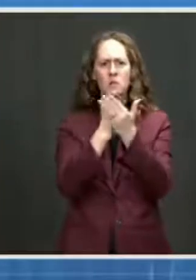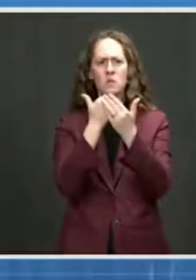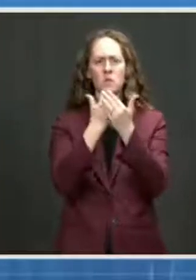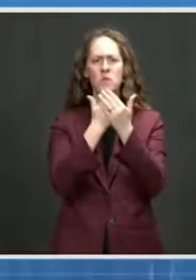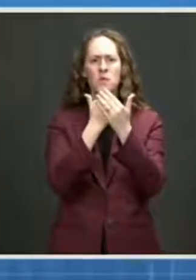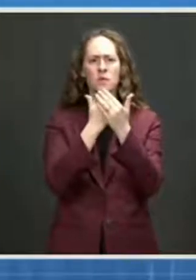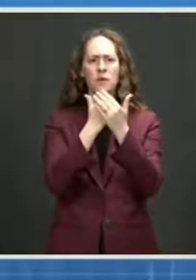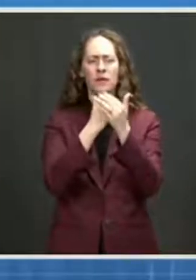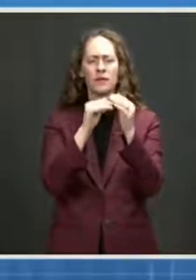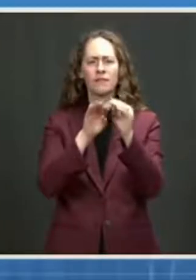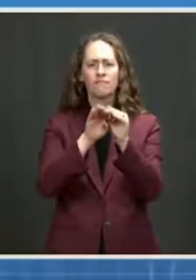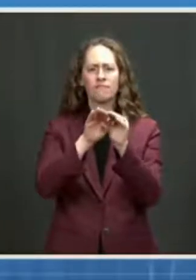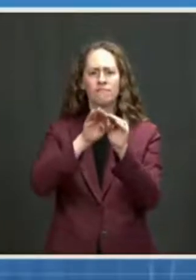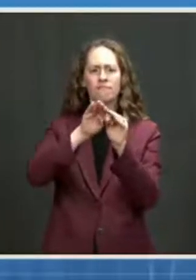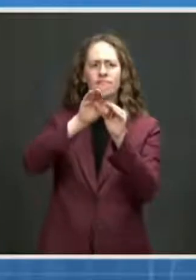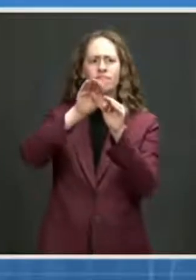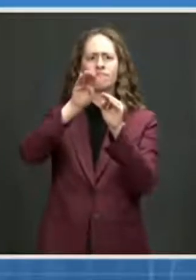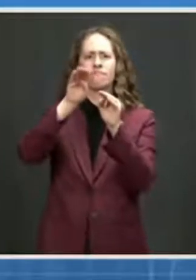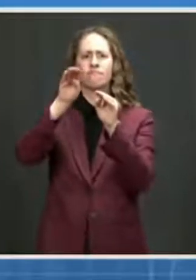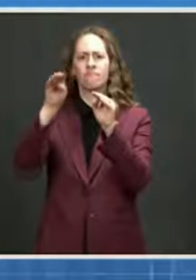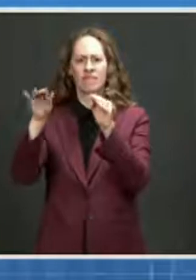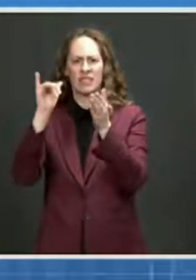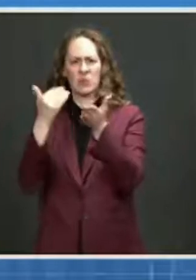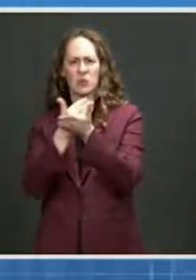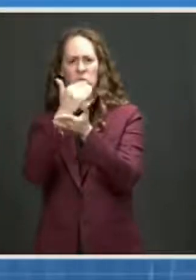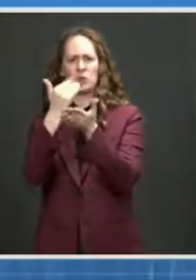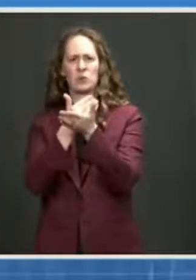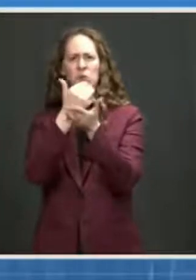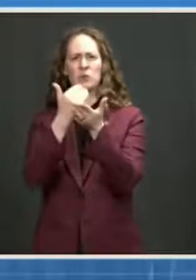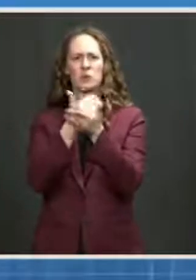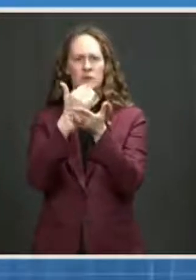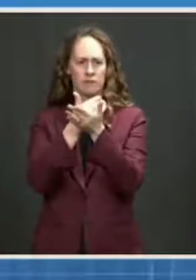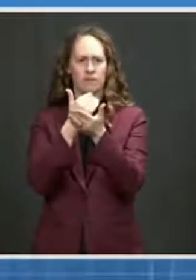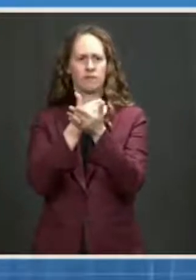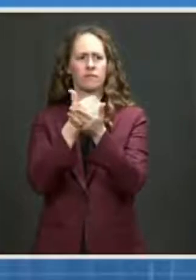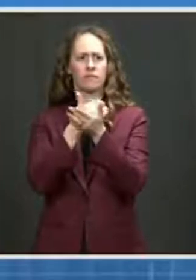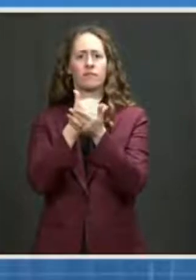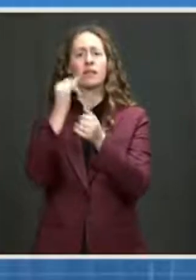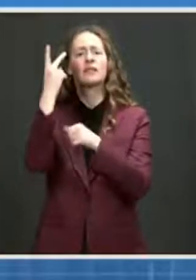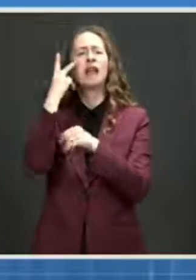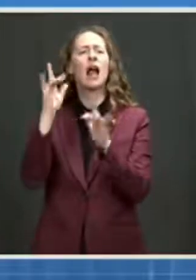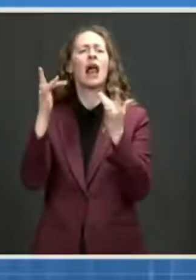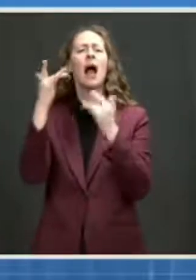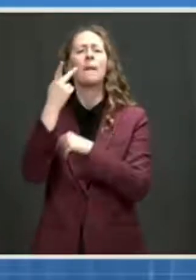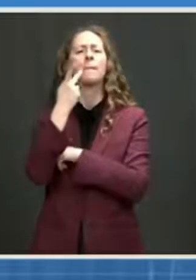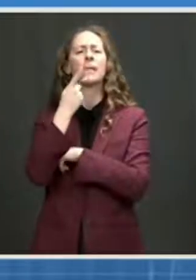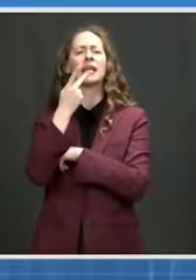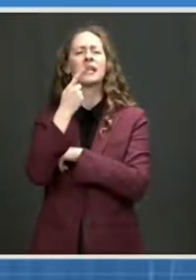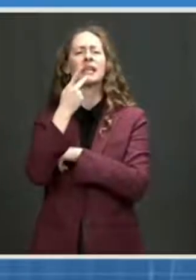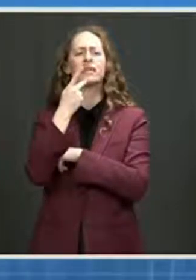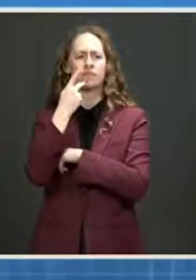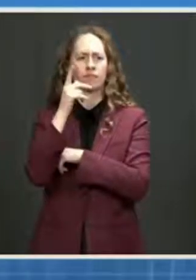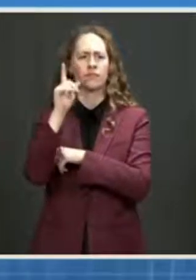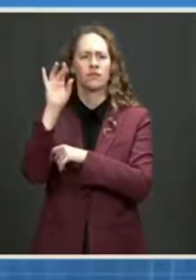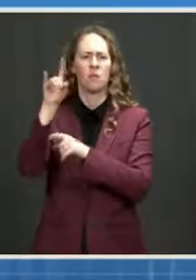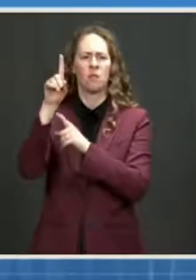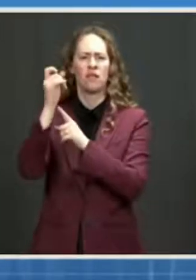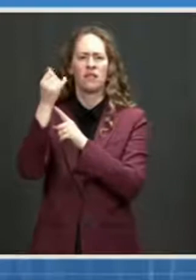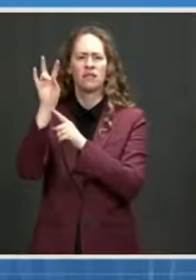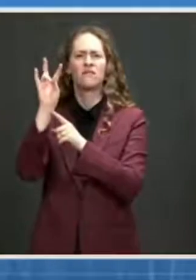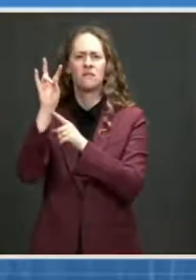B16172 compared to the lighter pink, which was the original B117. It's